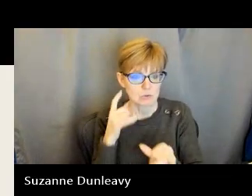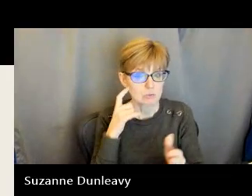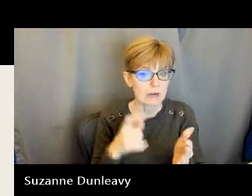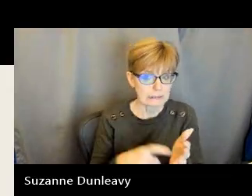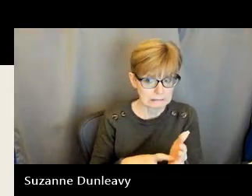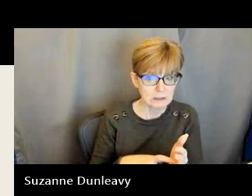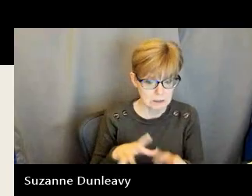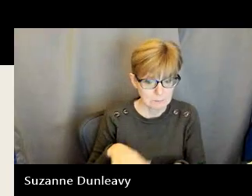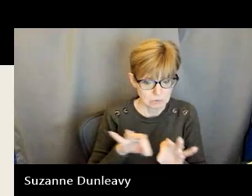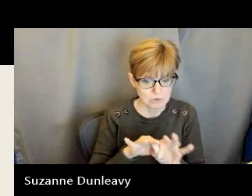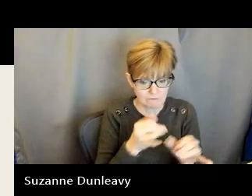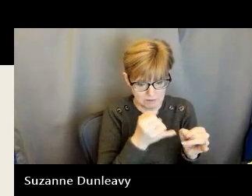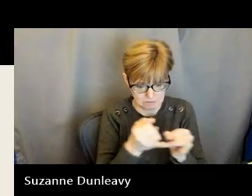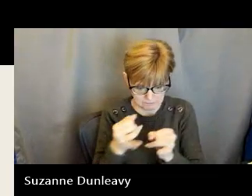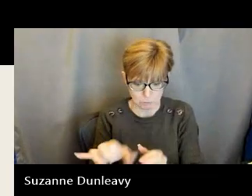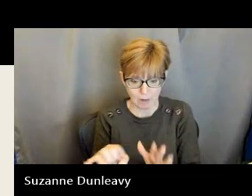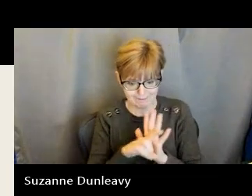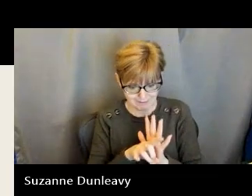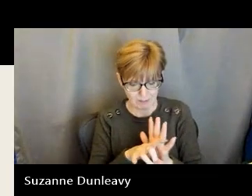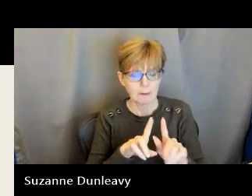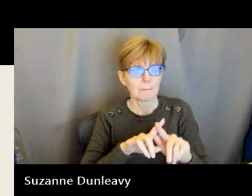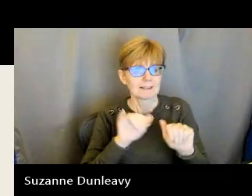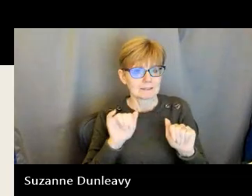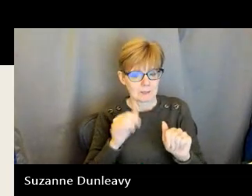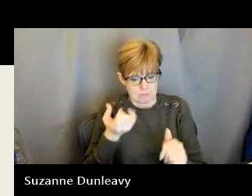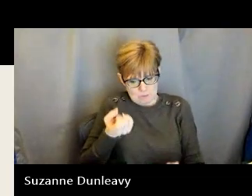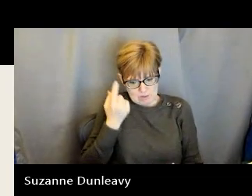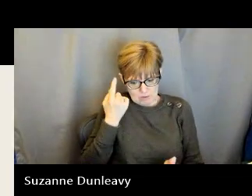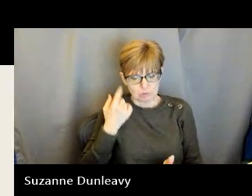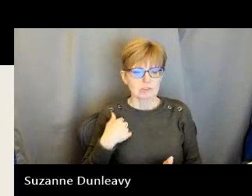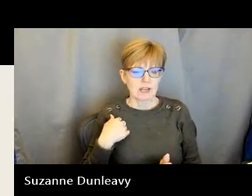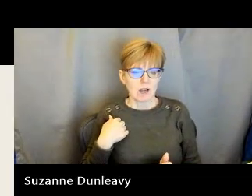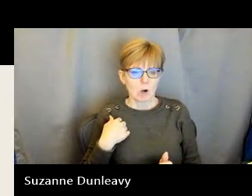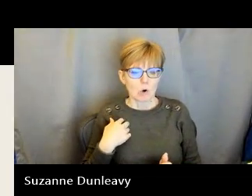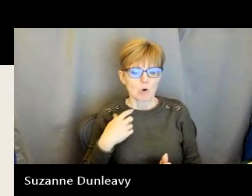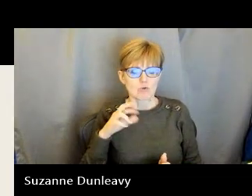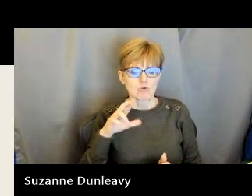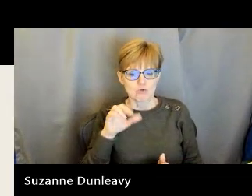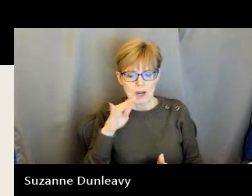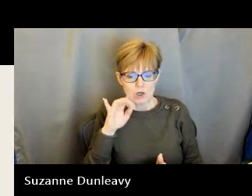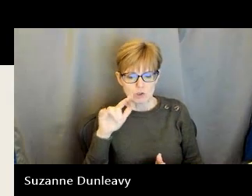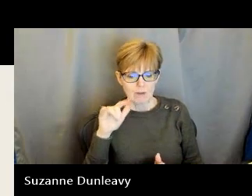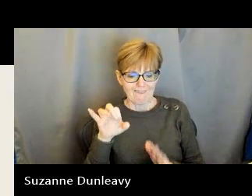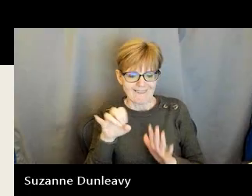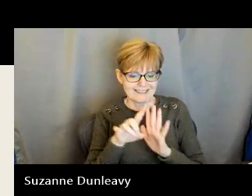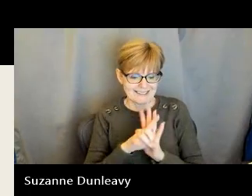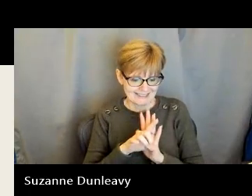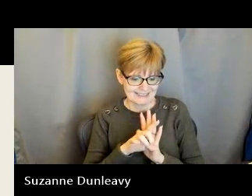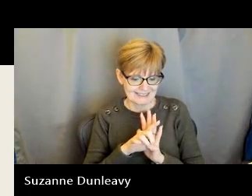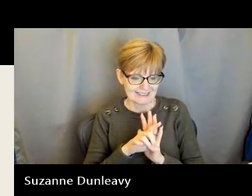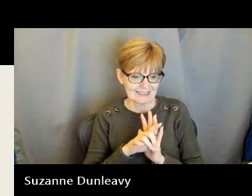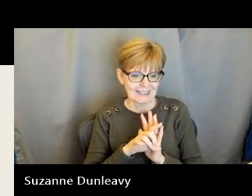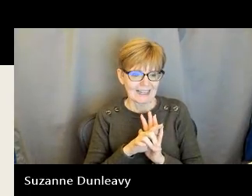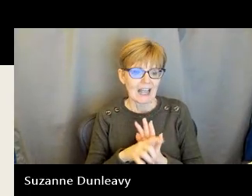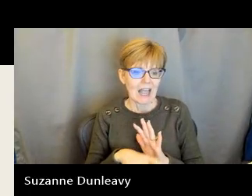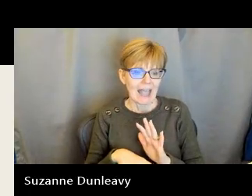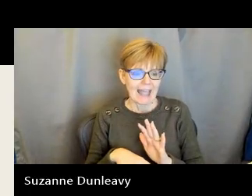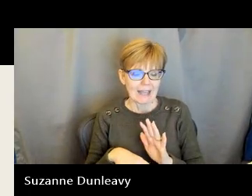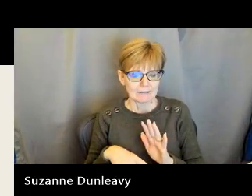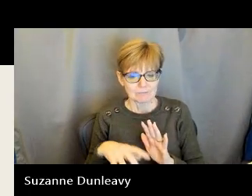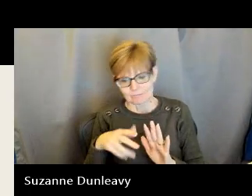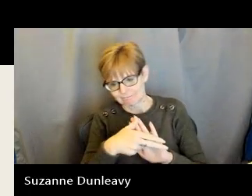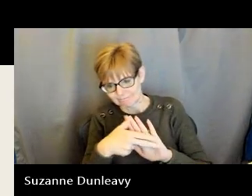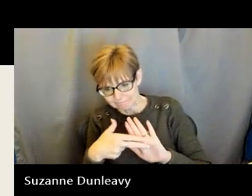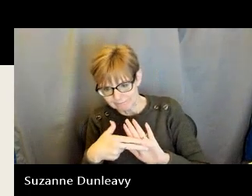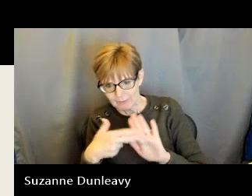identity, but also recognizing that racial identity and racialization is complex and multi-layered, and that